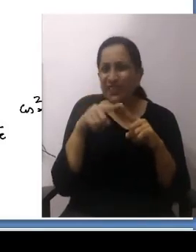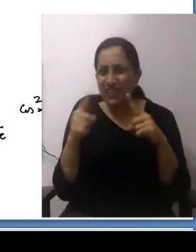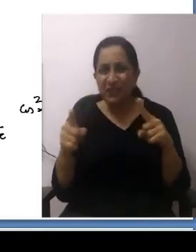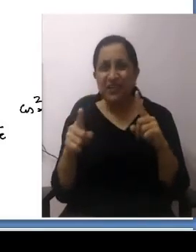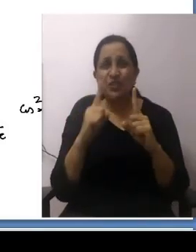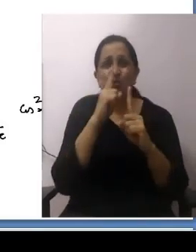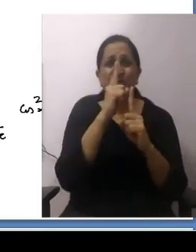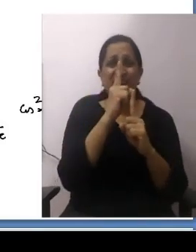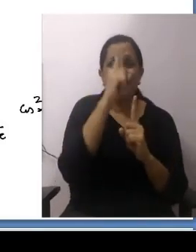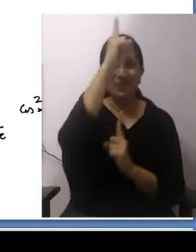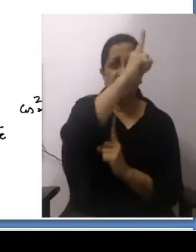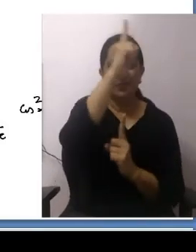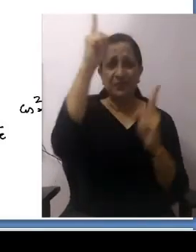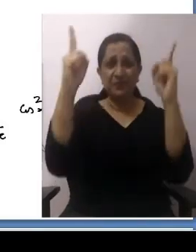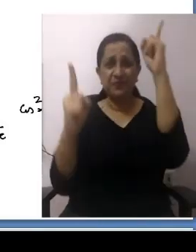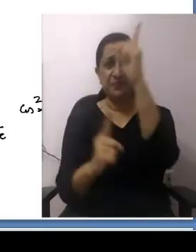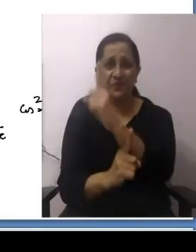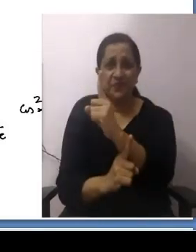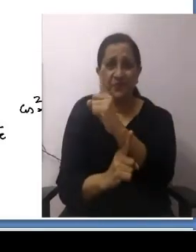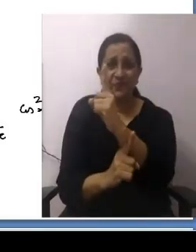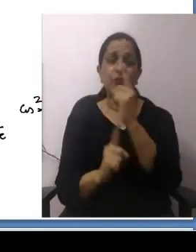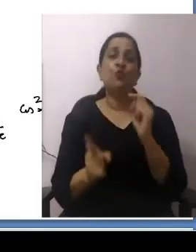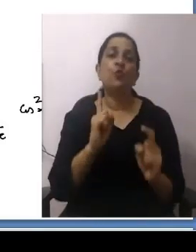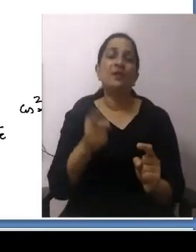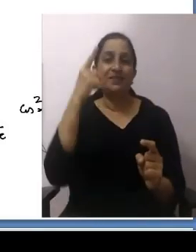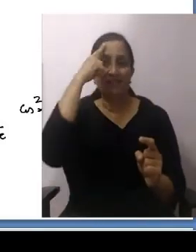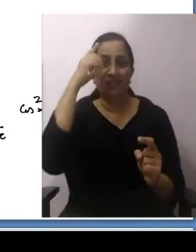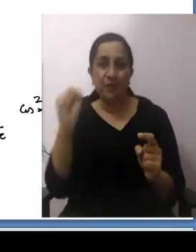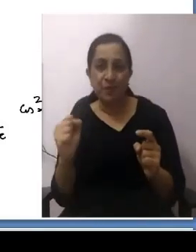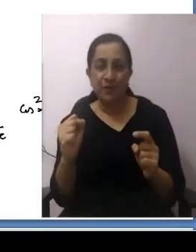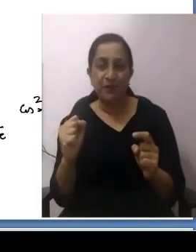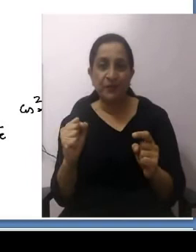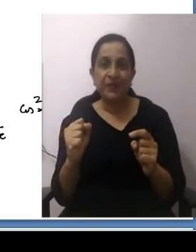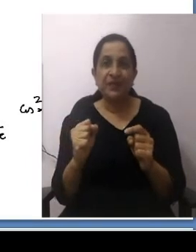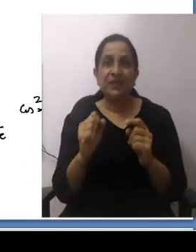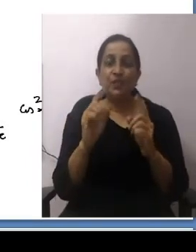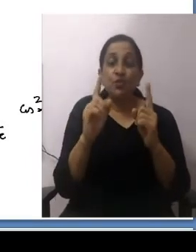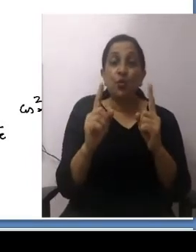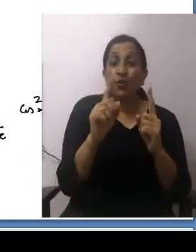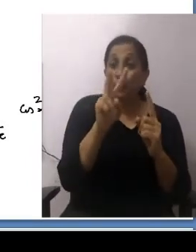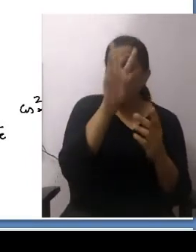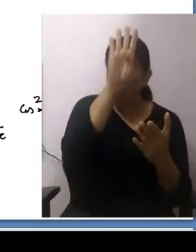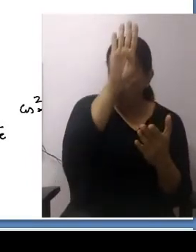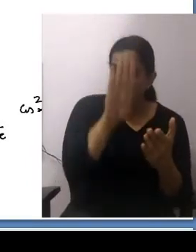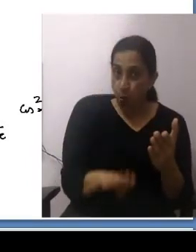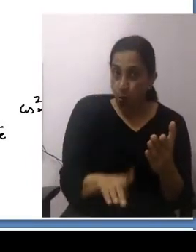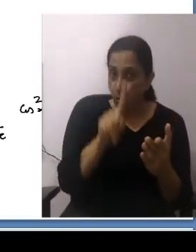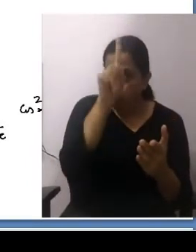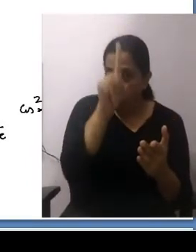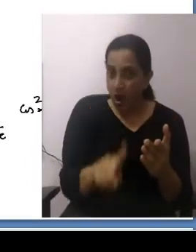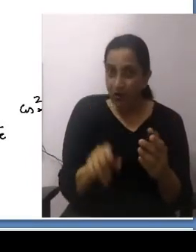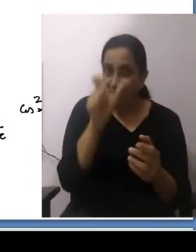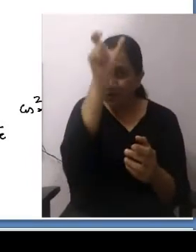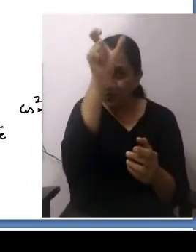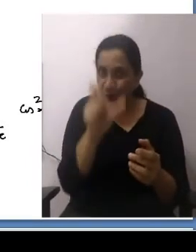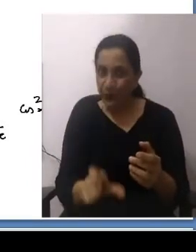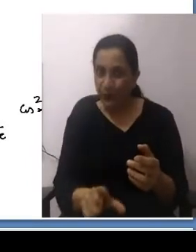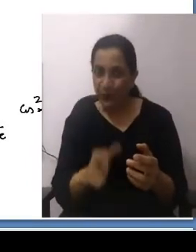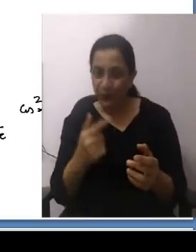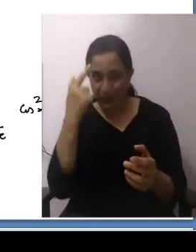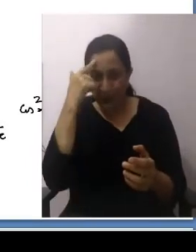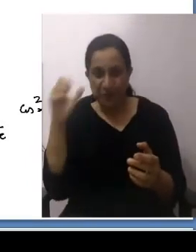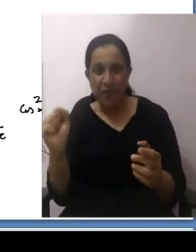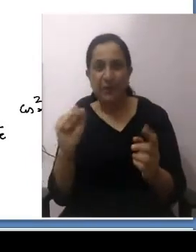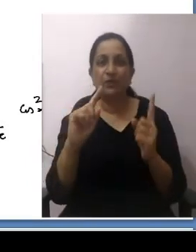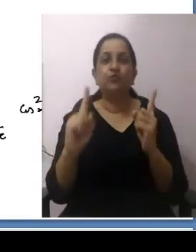x has got invert as 1 upon cot x. Cosec x, obviously from this it becomes inverted of sin x. Like